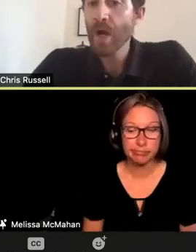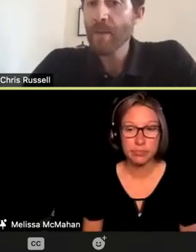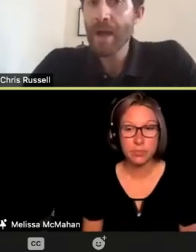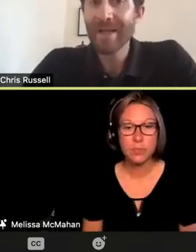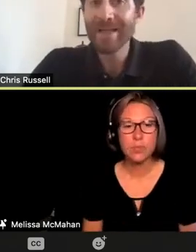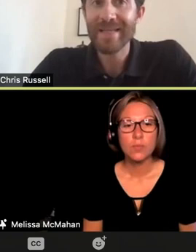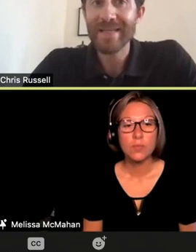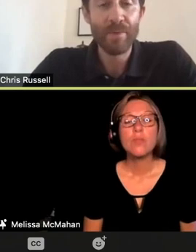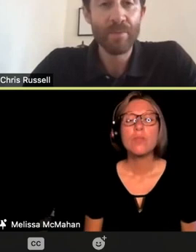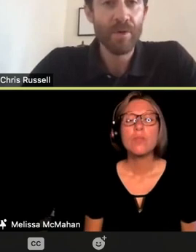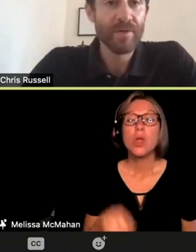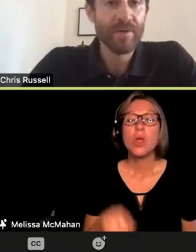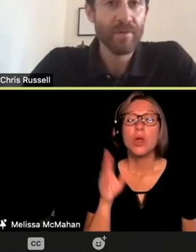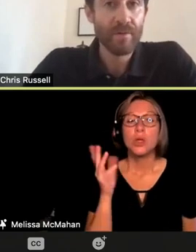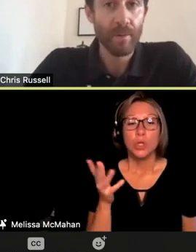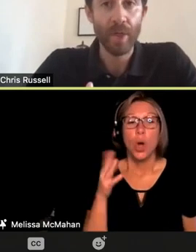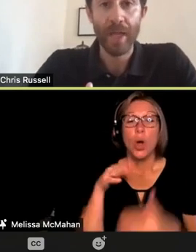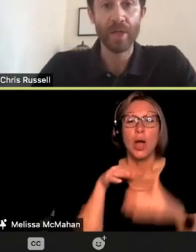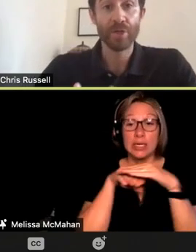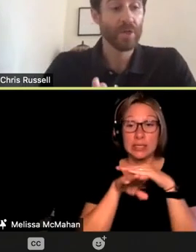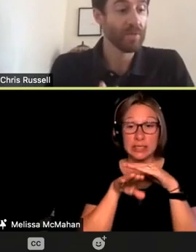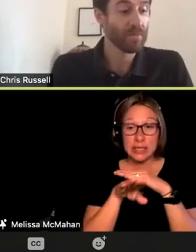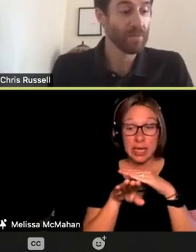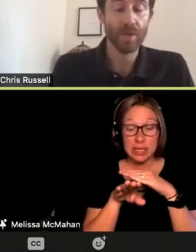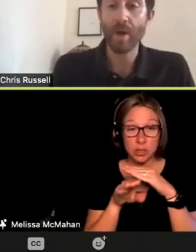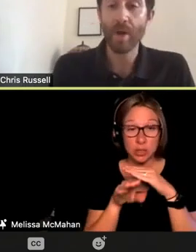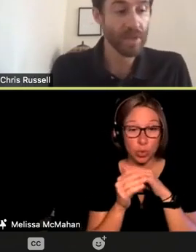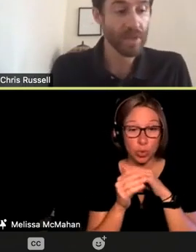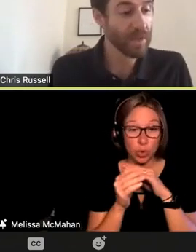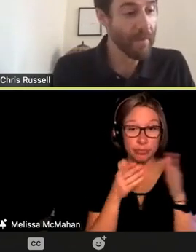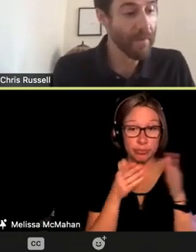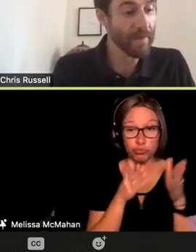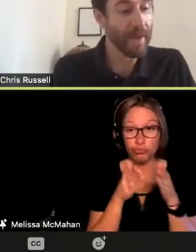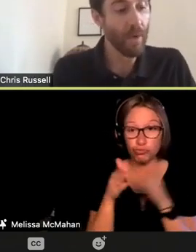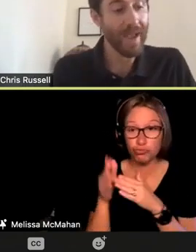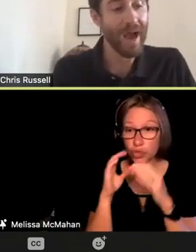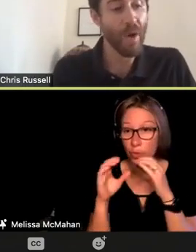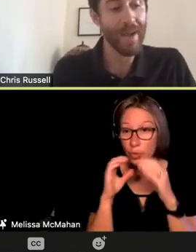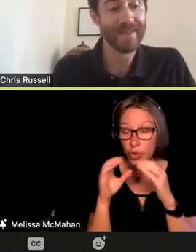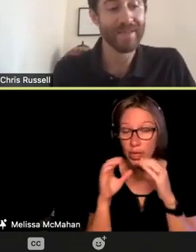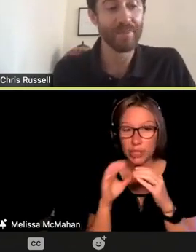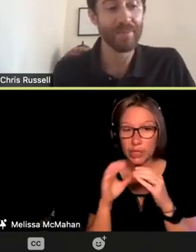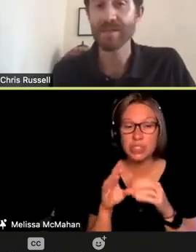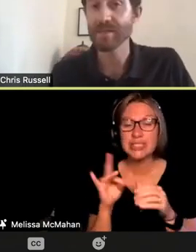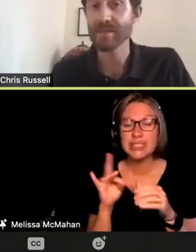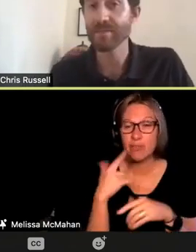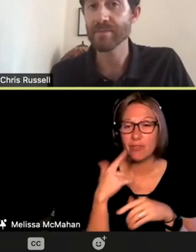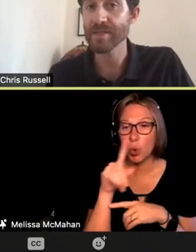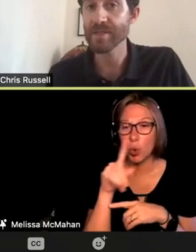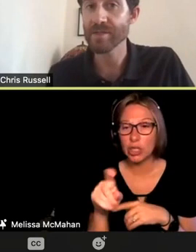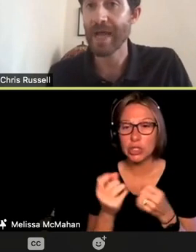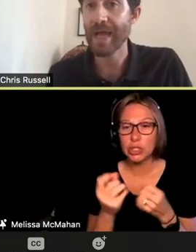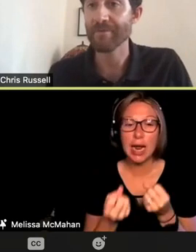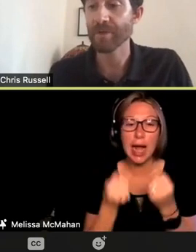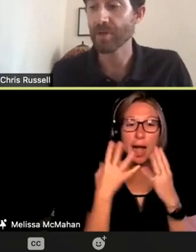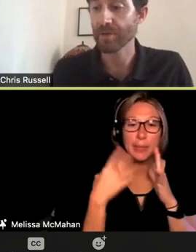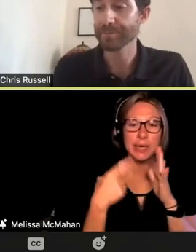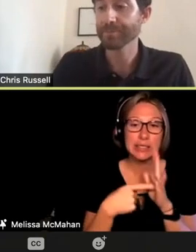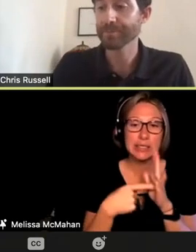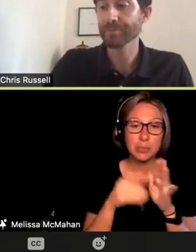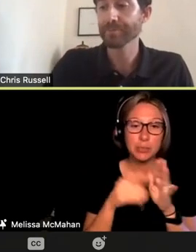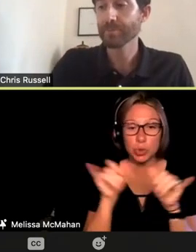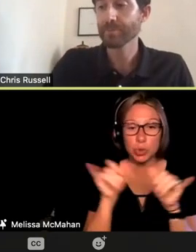So when we talk about accessible modes of communication, and the question did come up about how many symbol systems does the student have